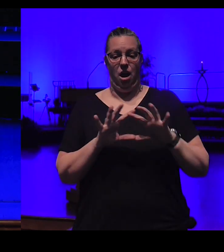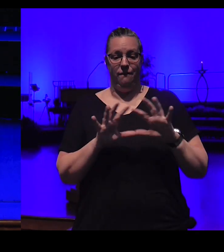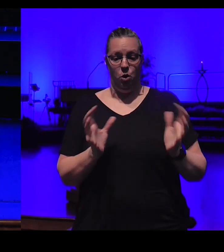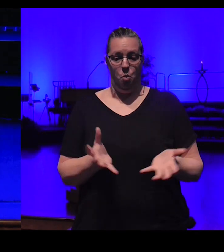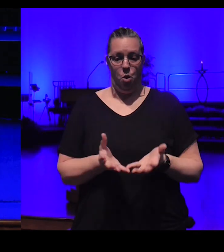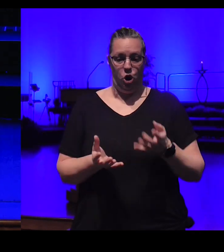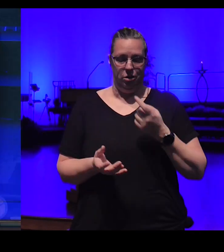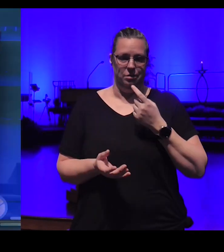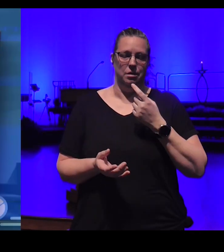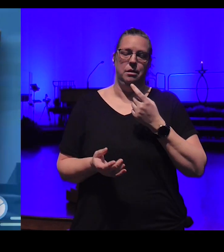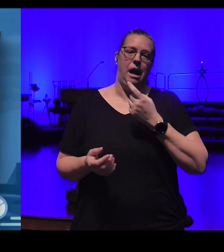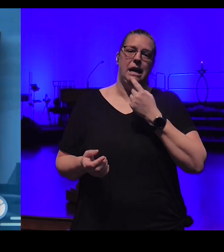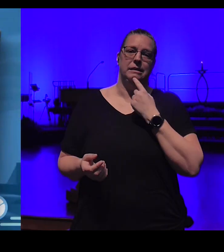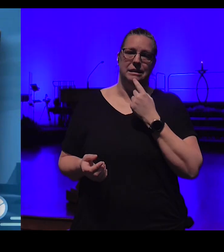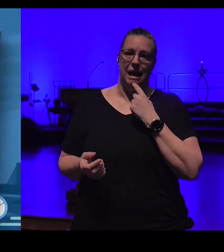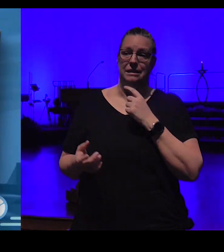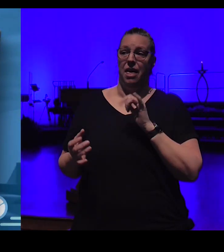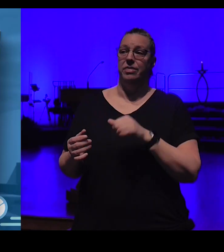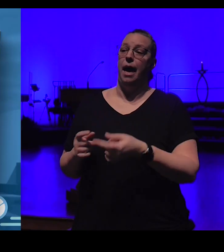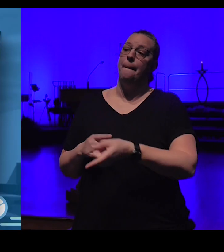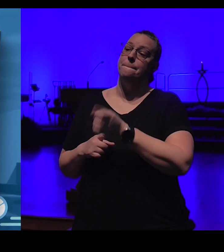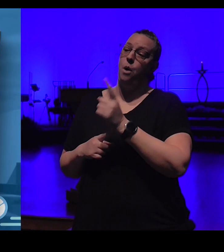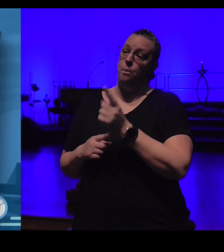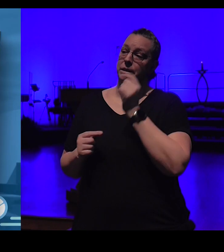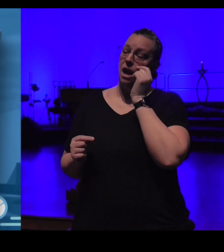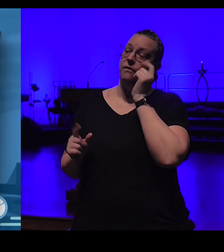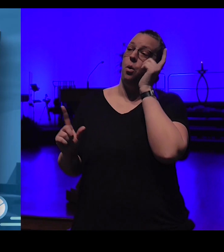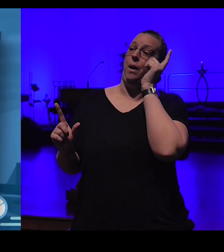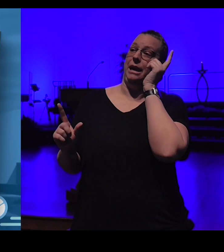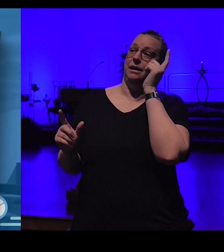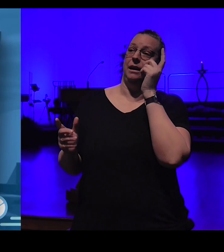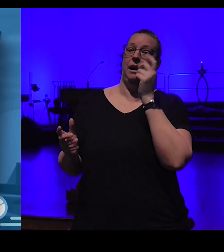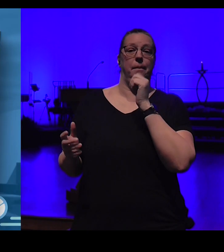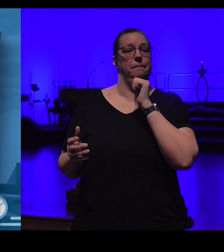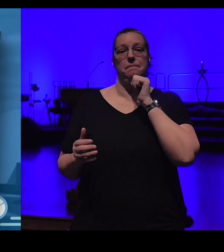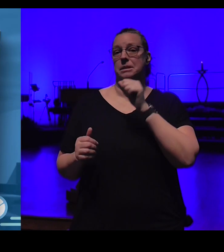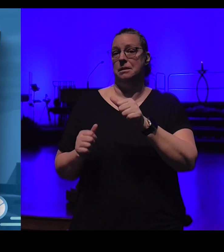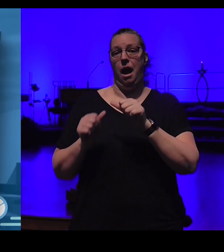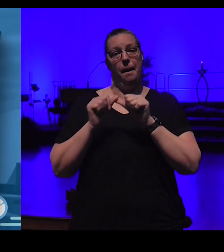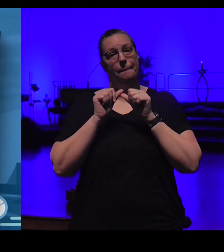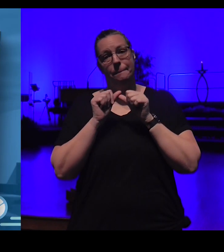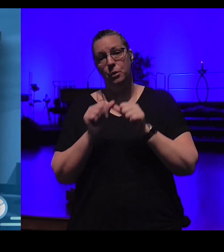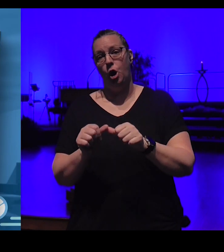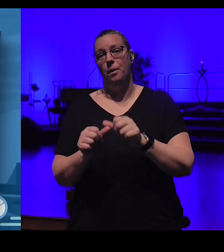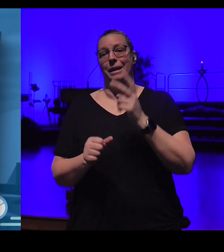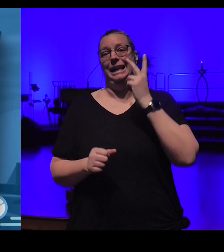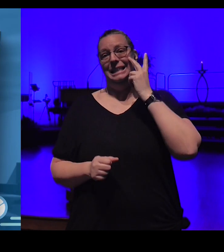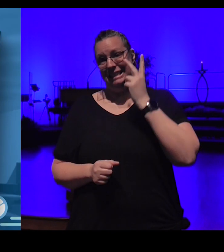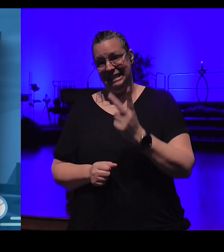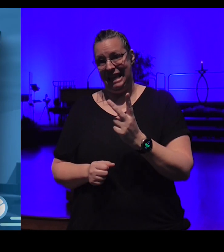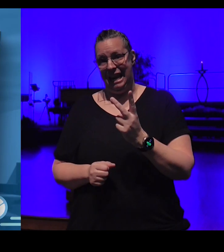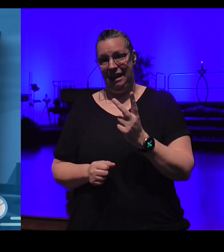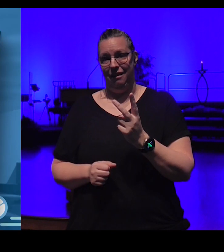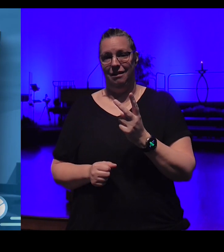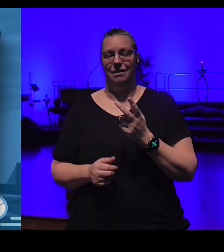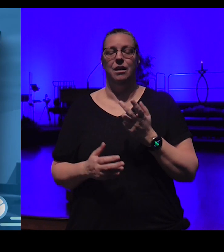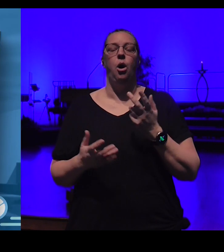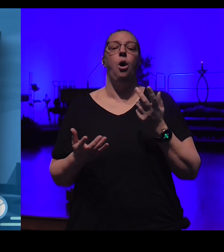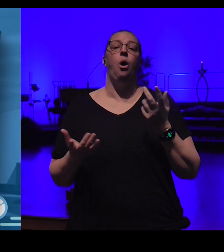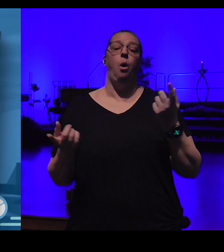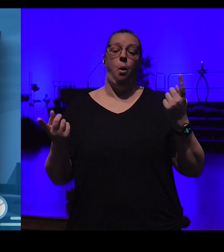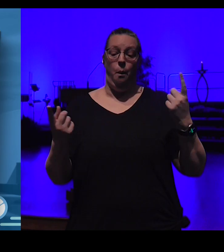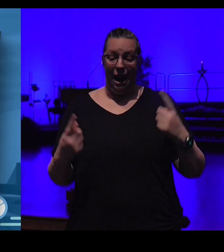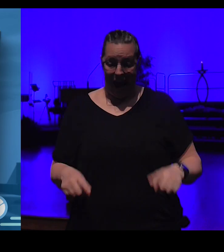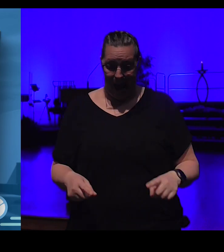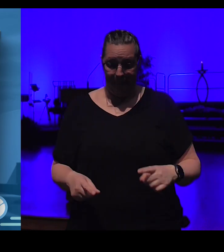that. He says, the moment of awakening may or may not result in permanent seeing. The good news is that once a moment